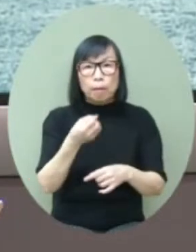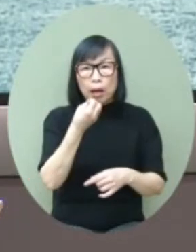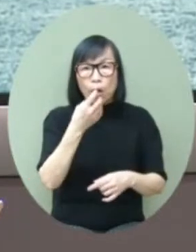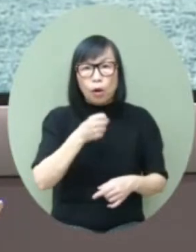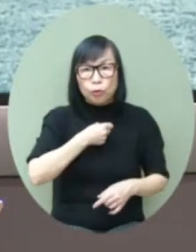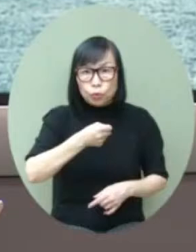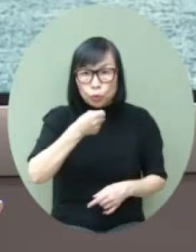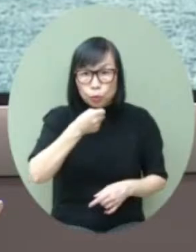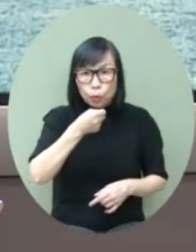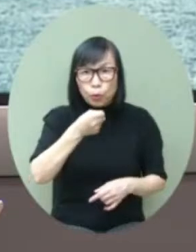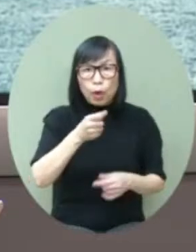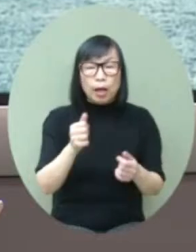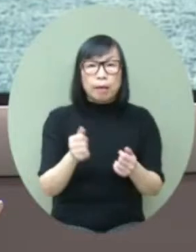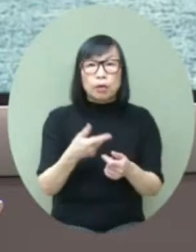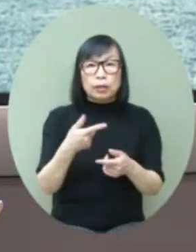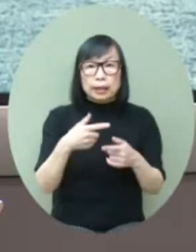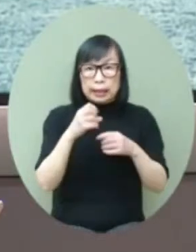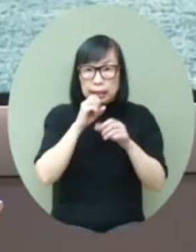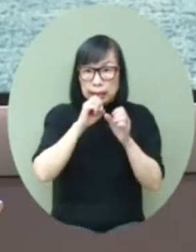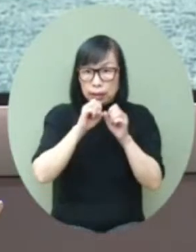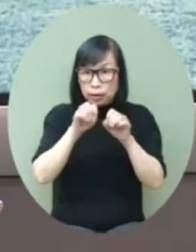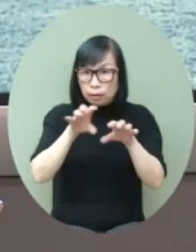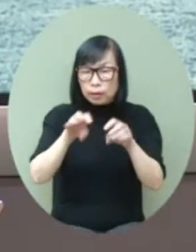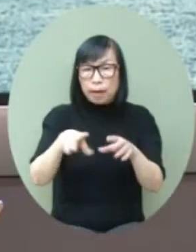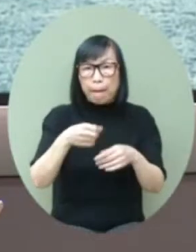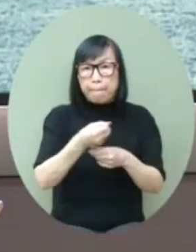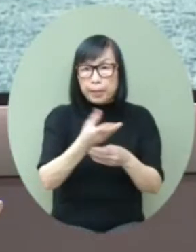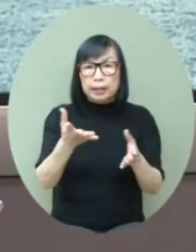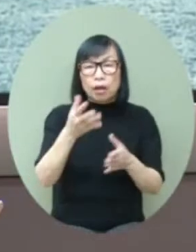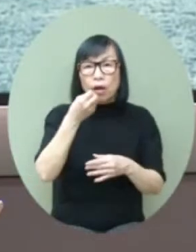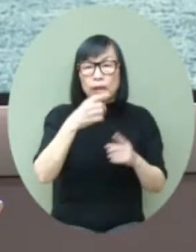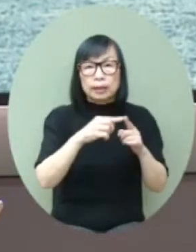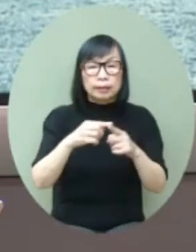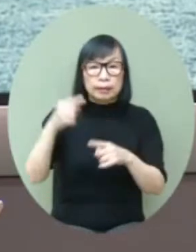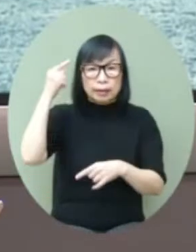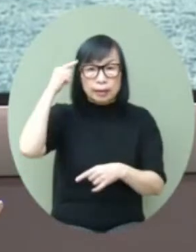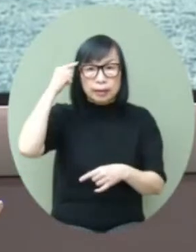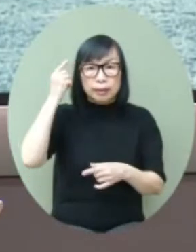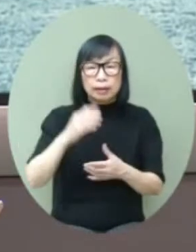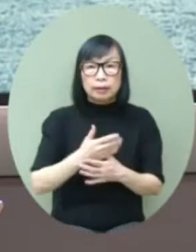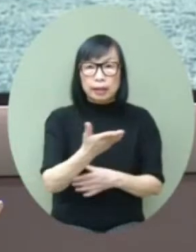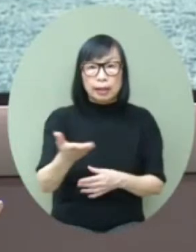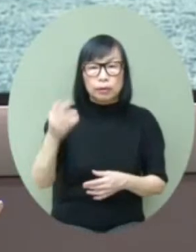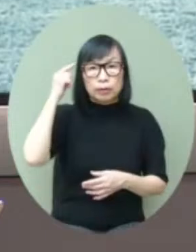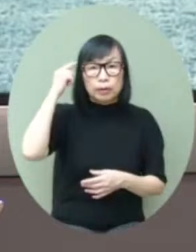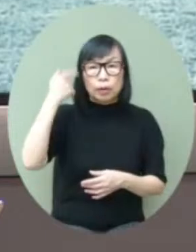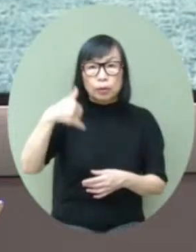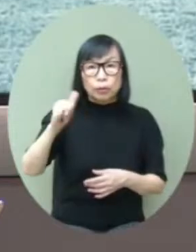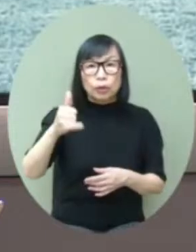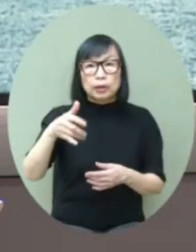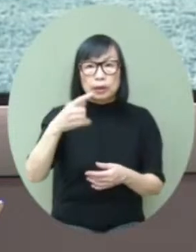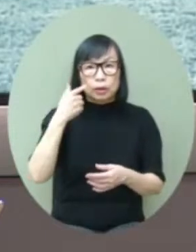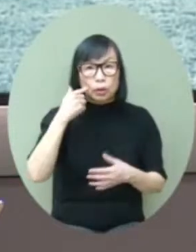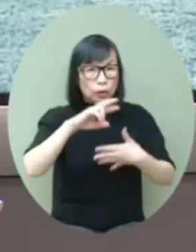CTS or CTN, and I hope that you would let